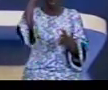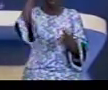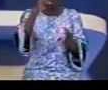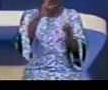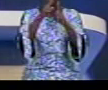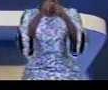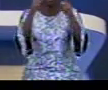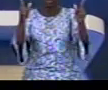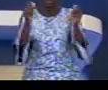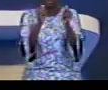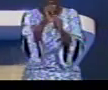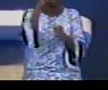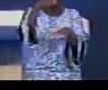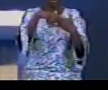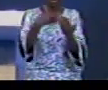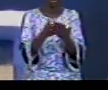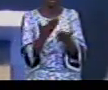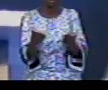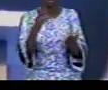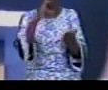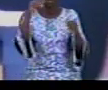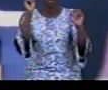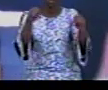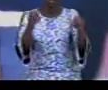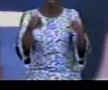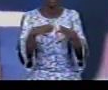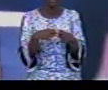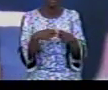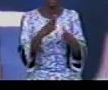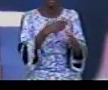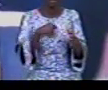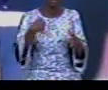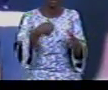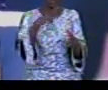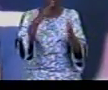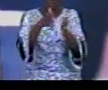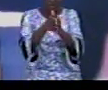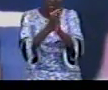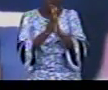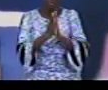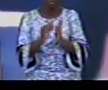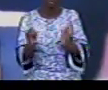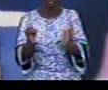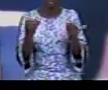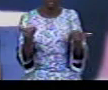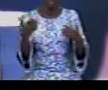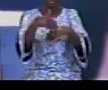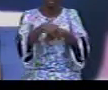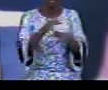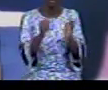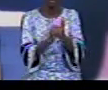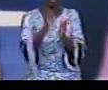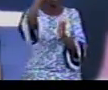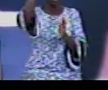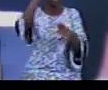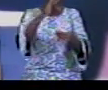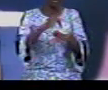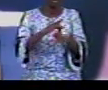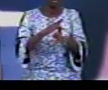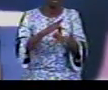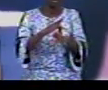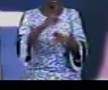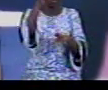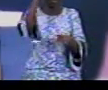you all things are possible. And we're asking tonight that you'll touch every